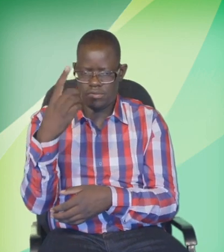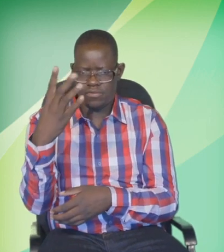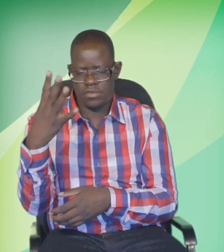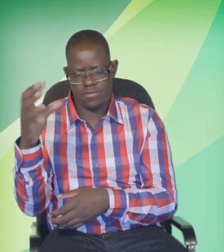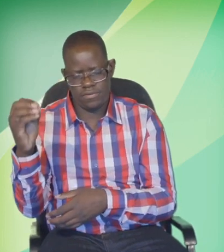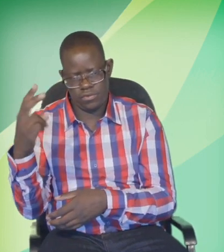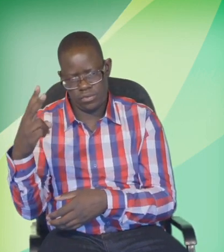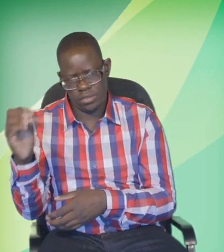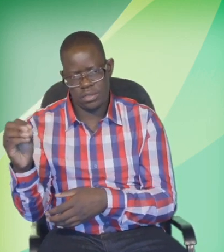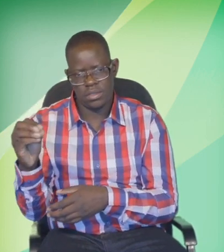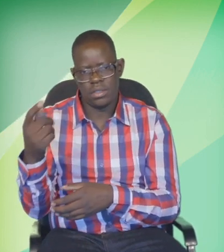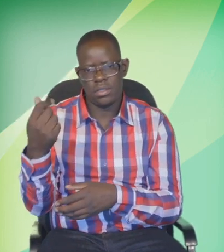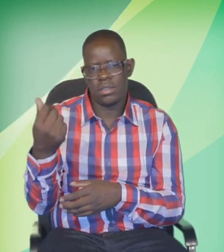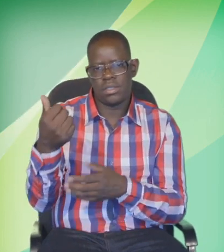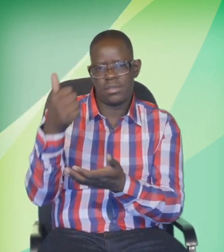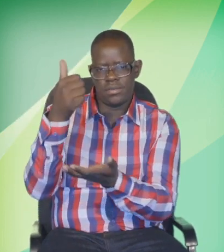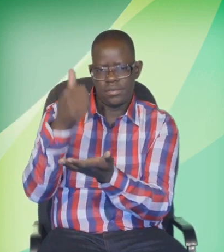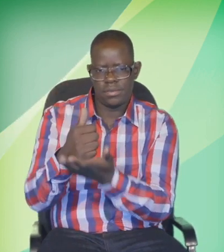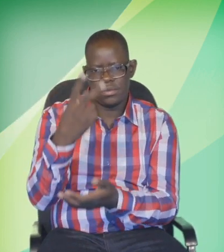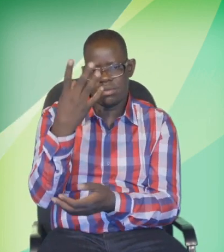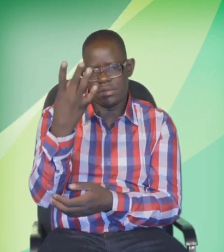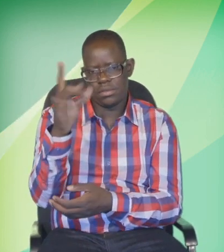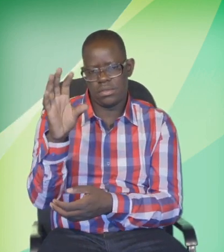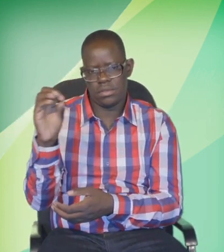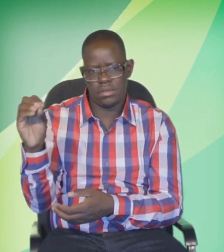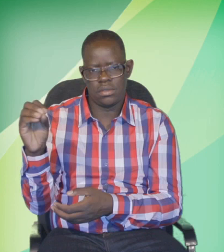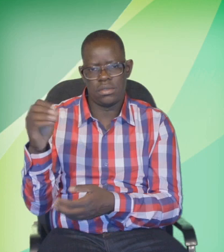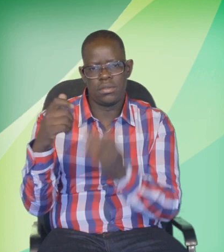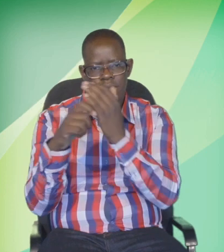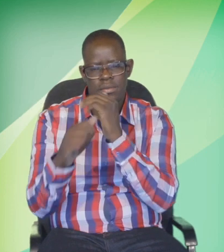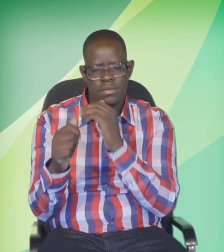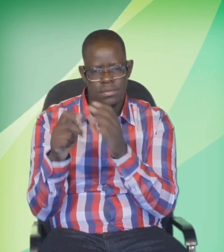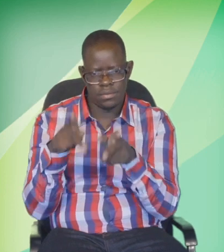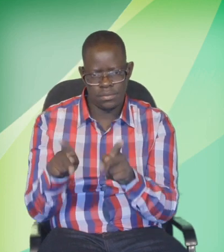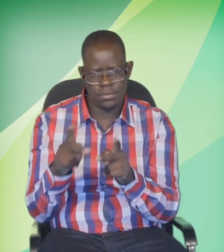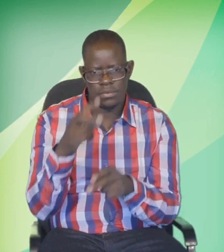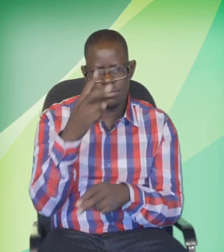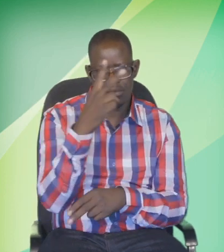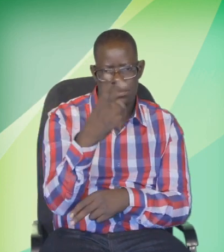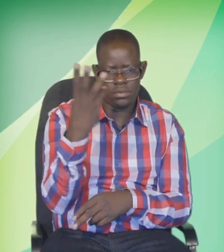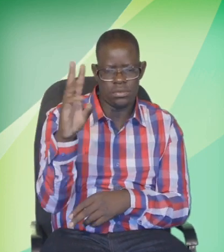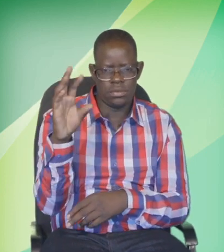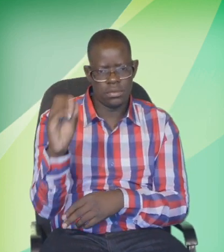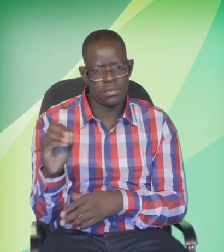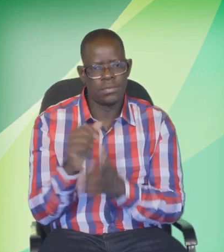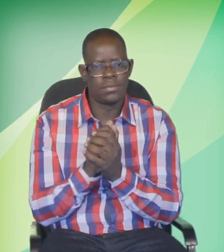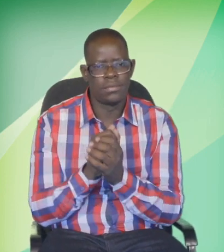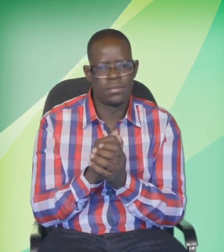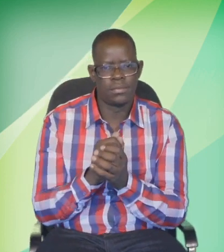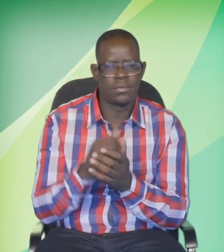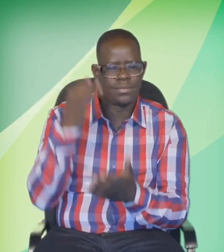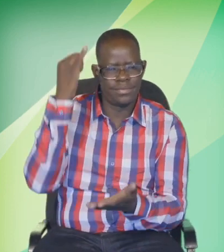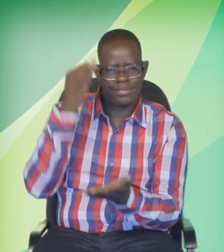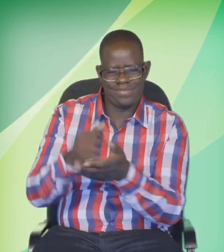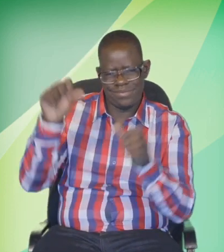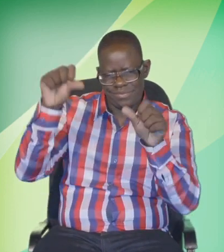10,420. Cash 800. Discount allowed 260. Bad